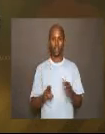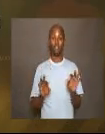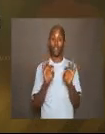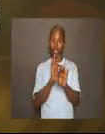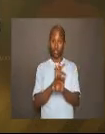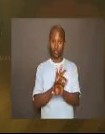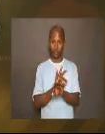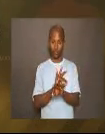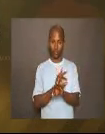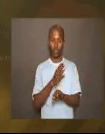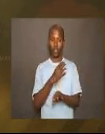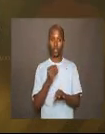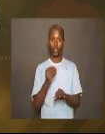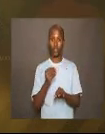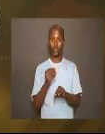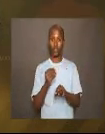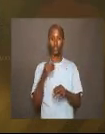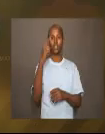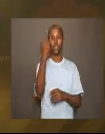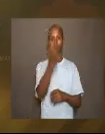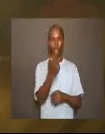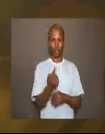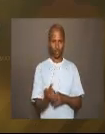functions and their graphs.